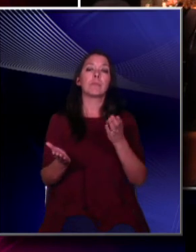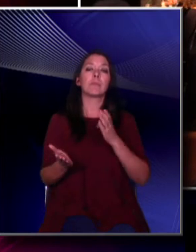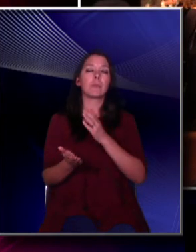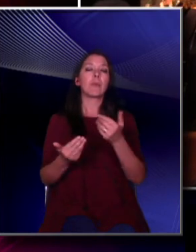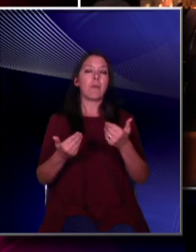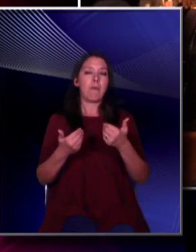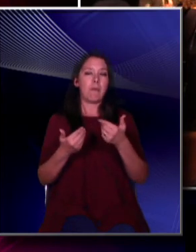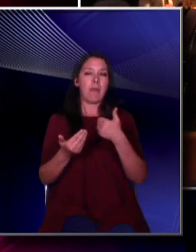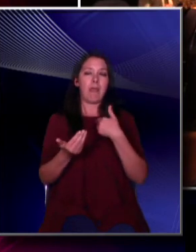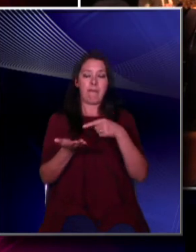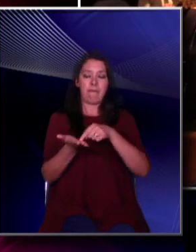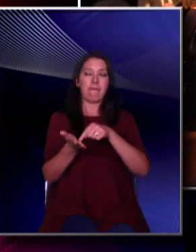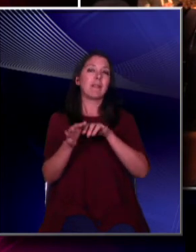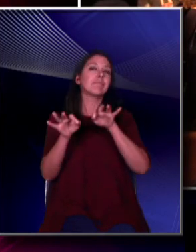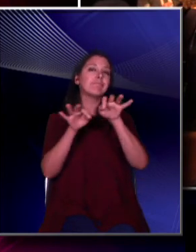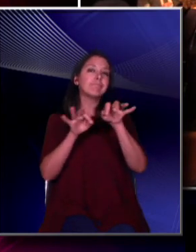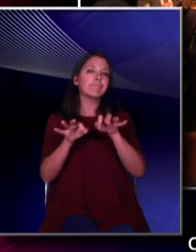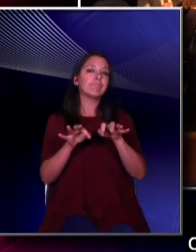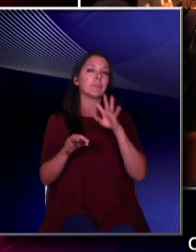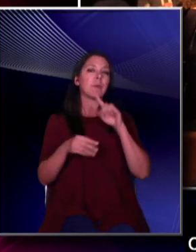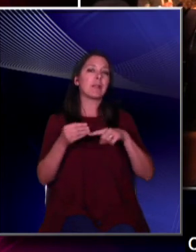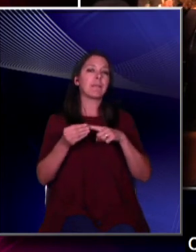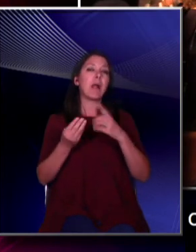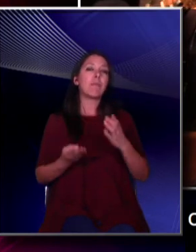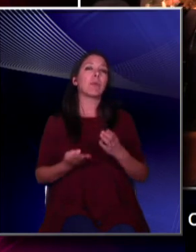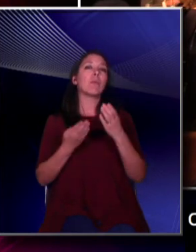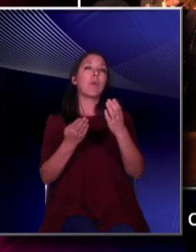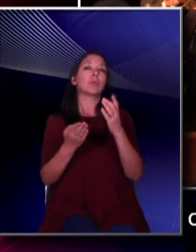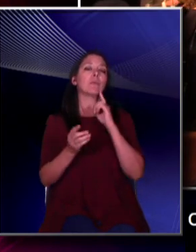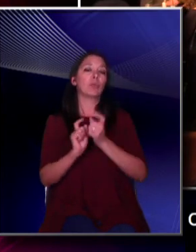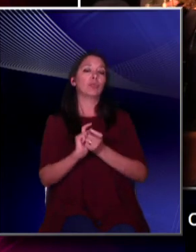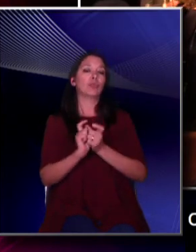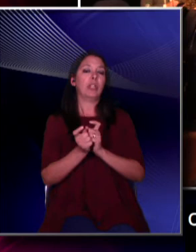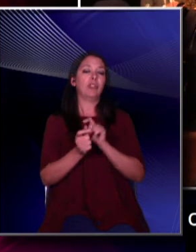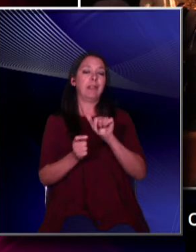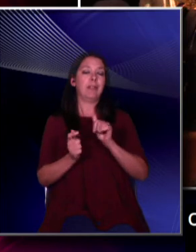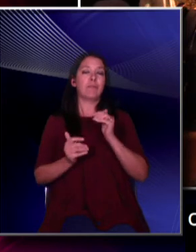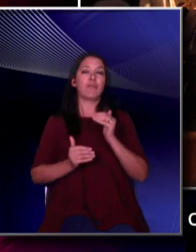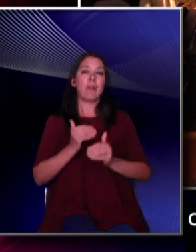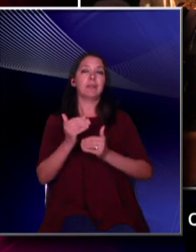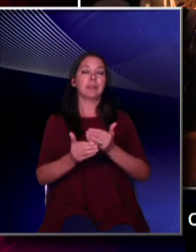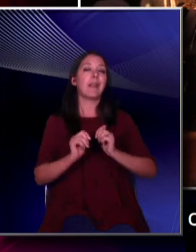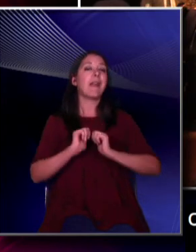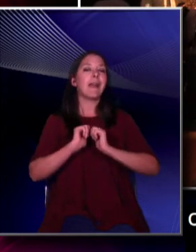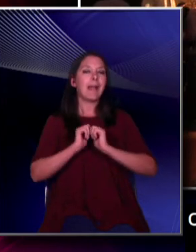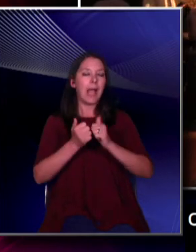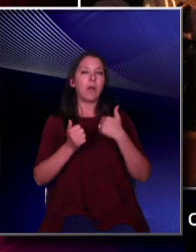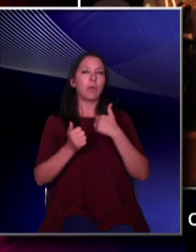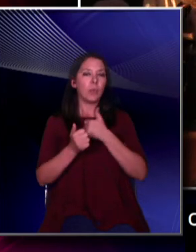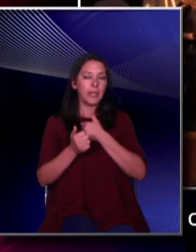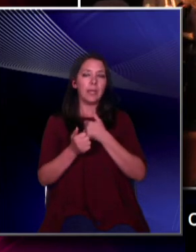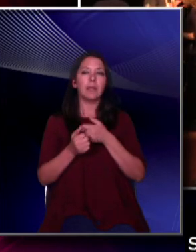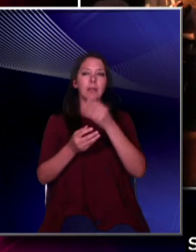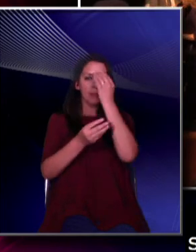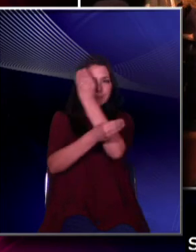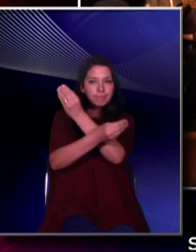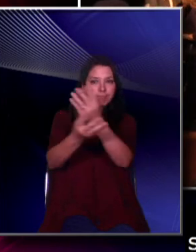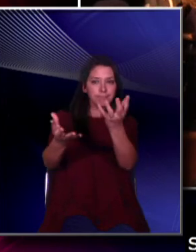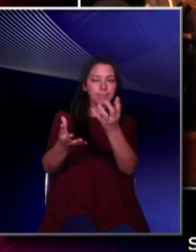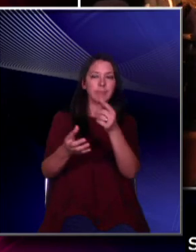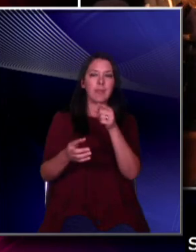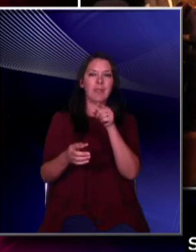description of a proposal to change the process of how we share information with you, the